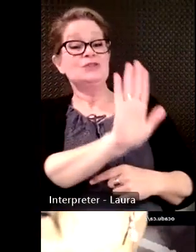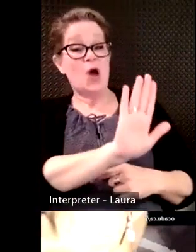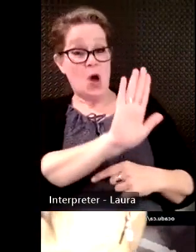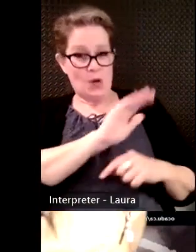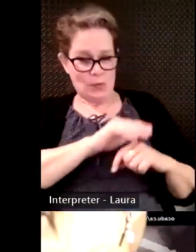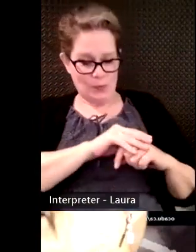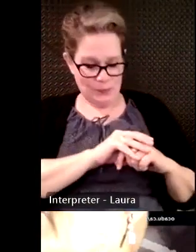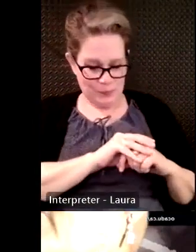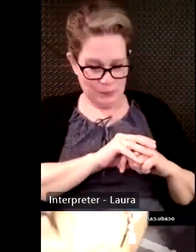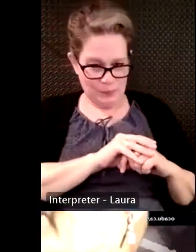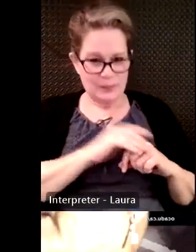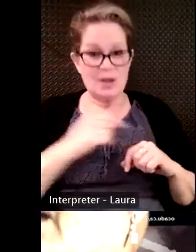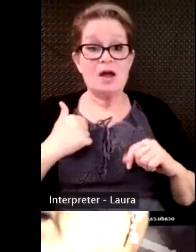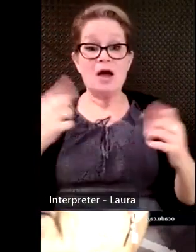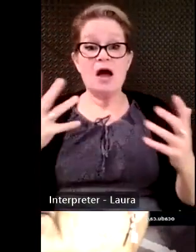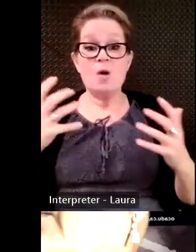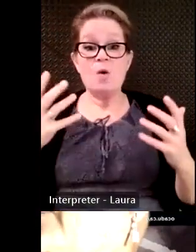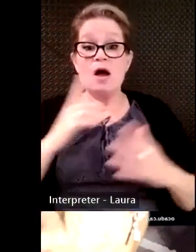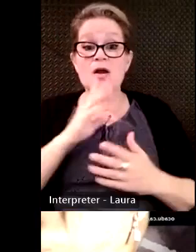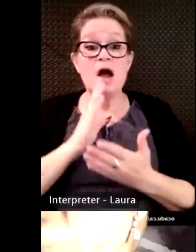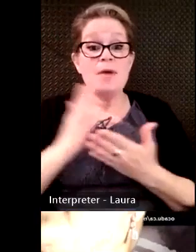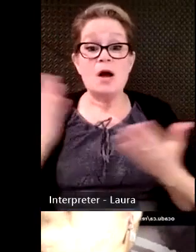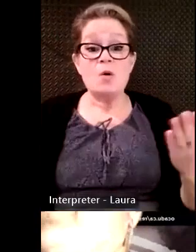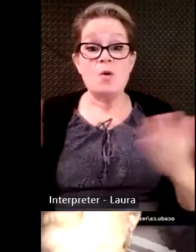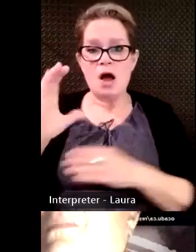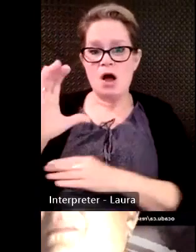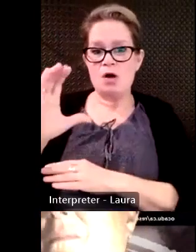I want to talk about CRIP desire.